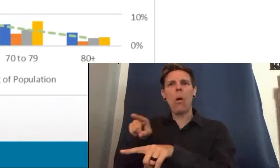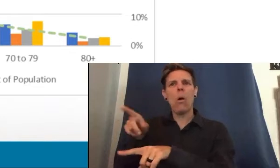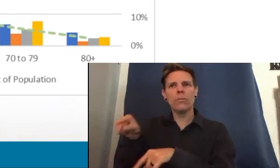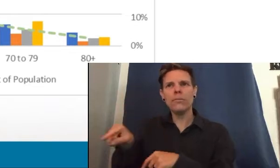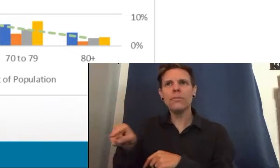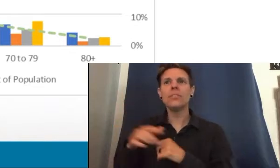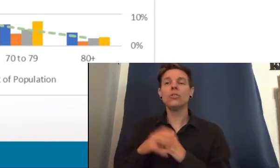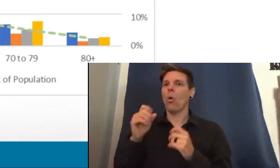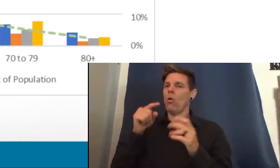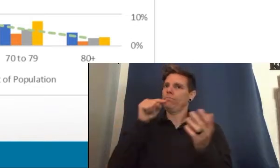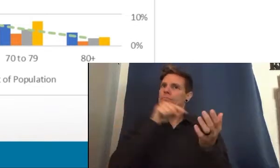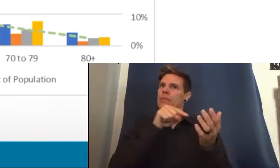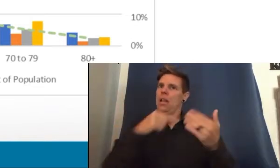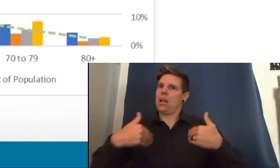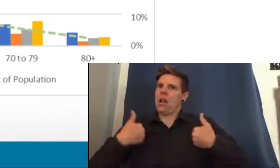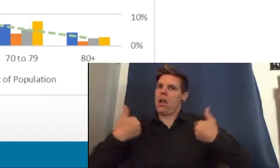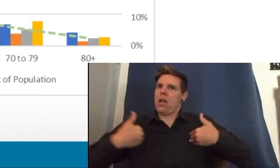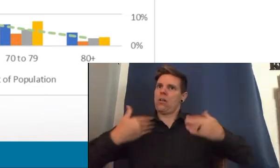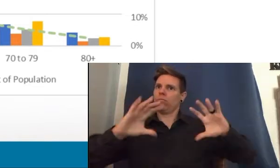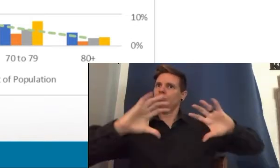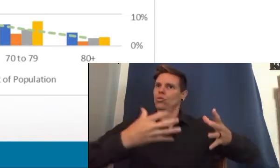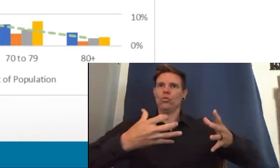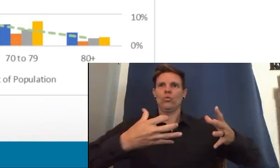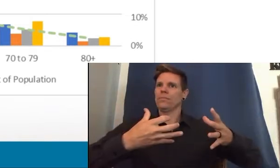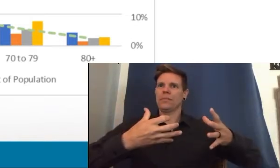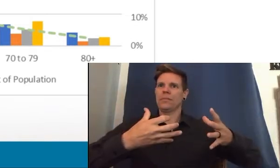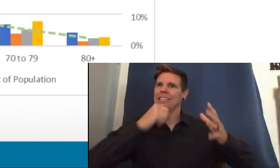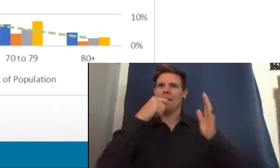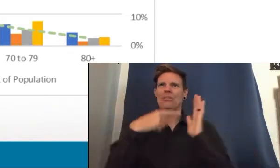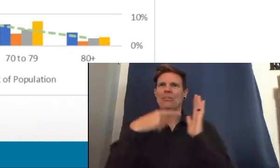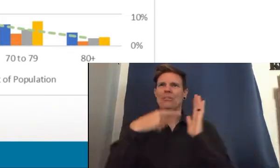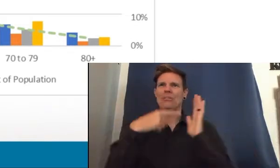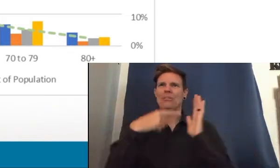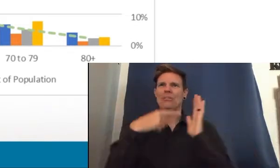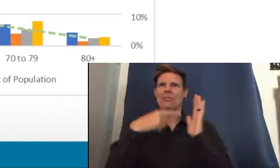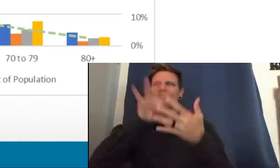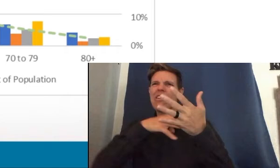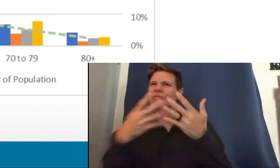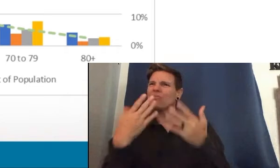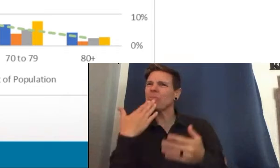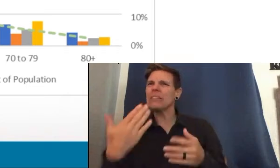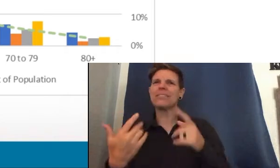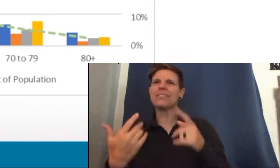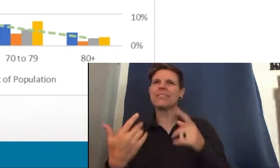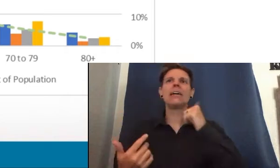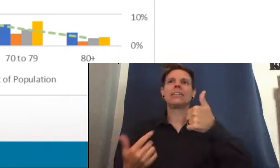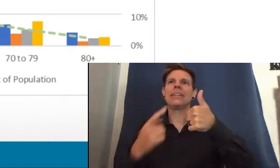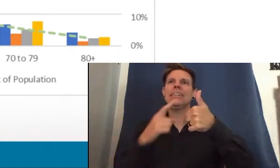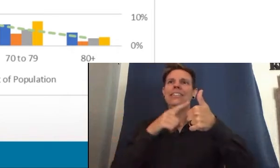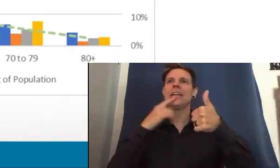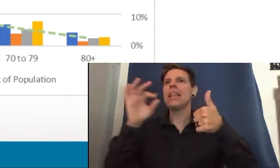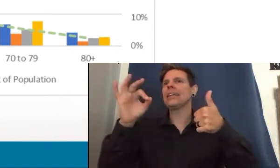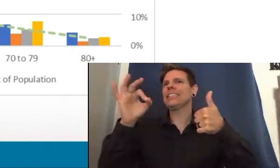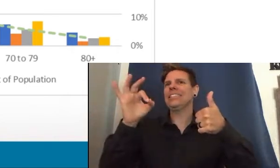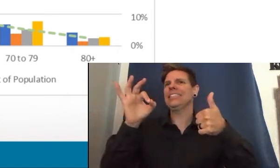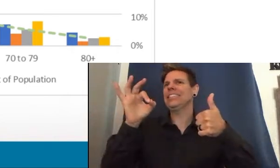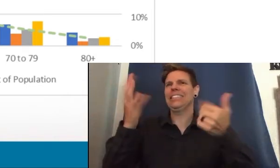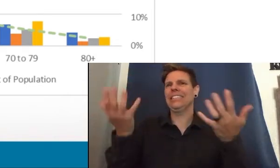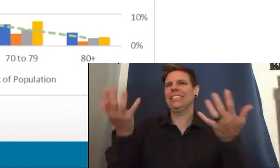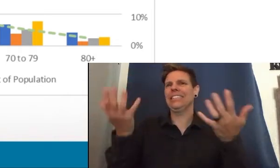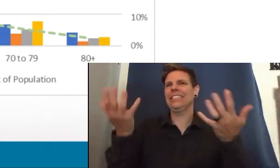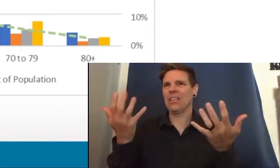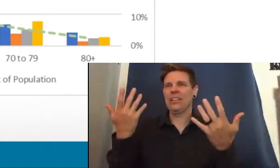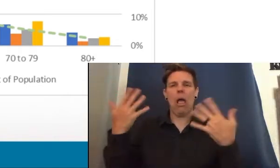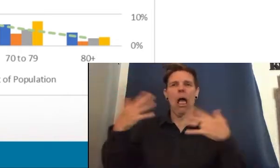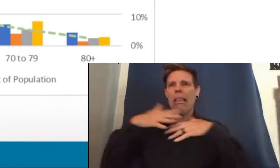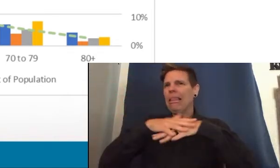remain underrepresented all the way really up to 10 to 19. And that is just dynamics of disease. But then the 20 to 29,